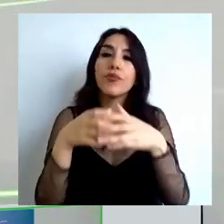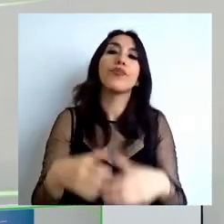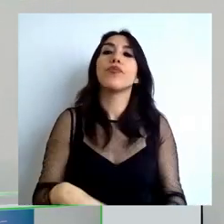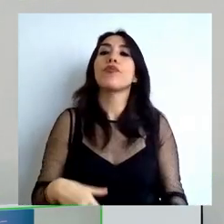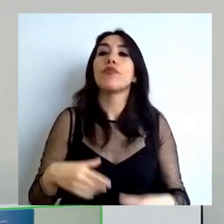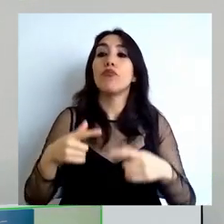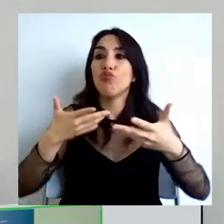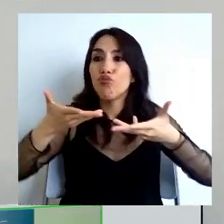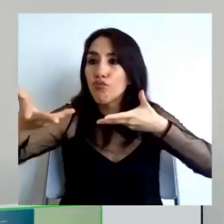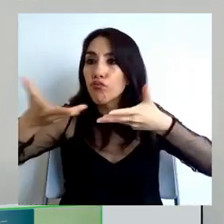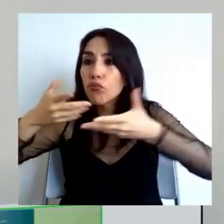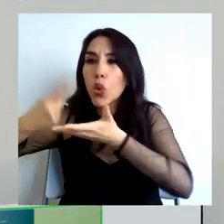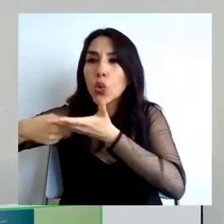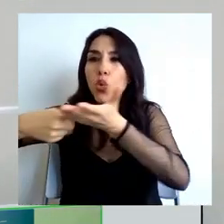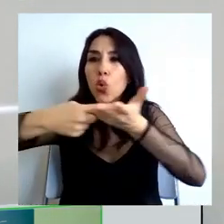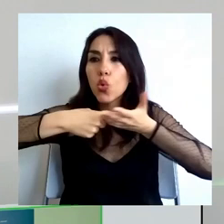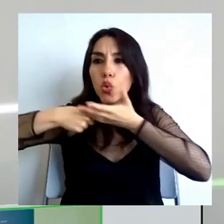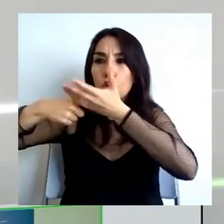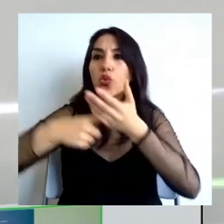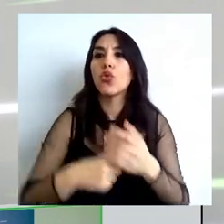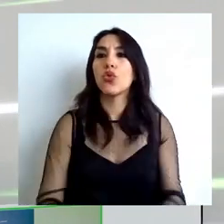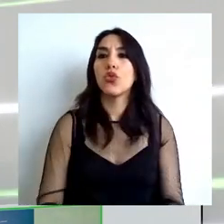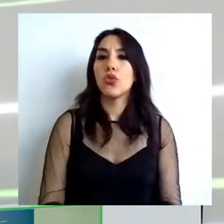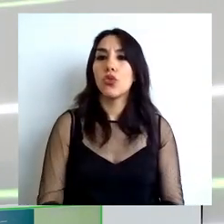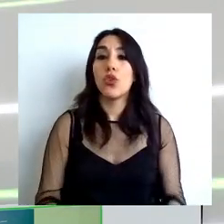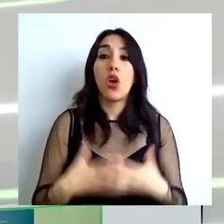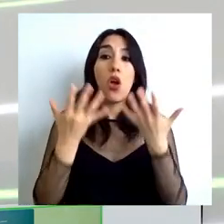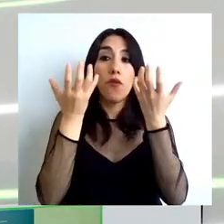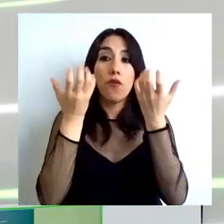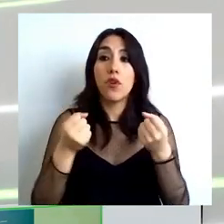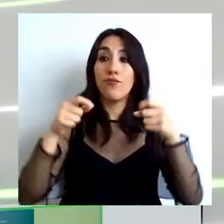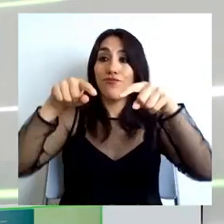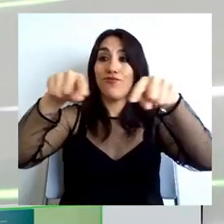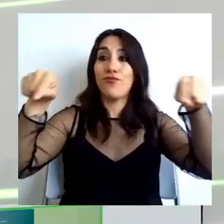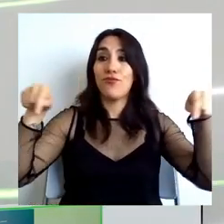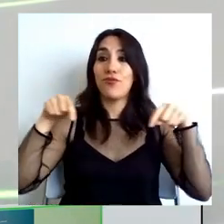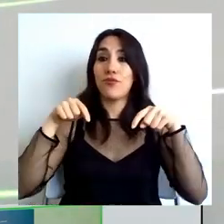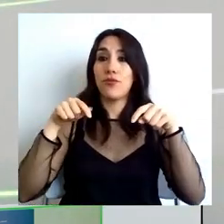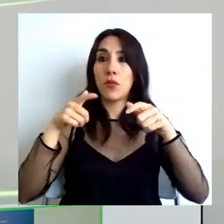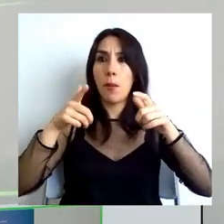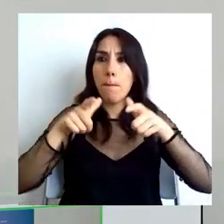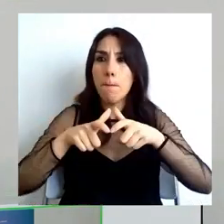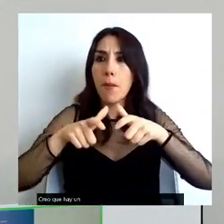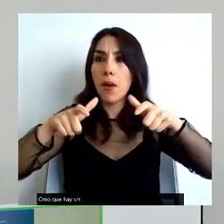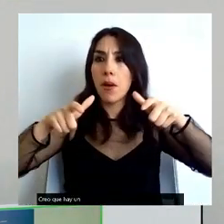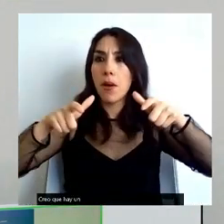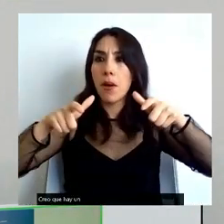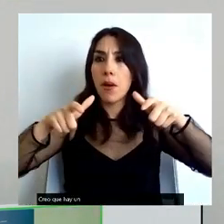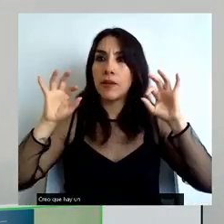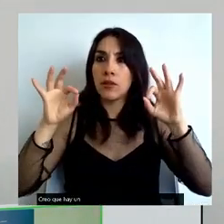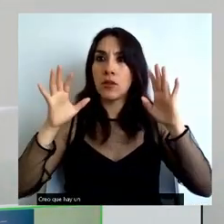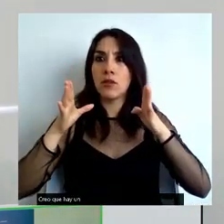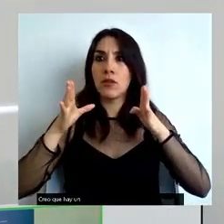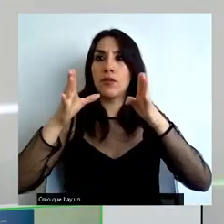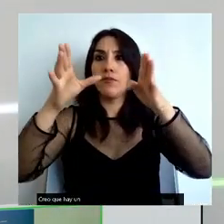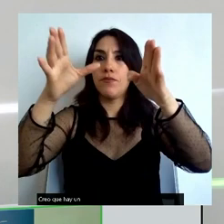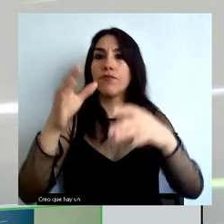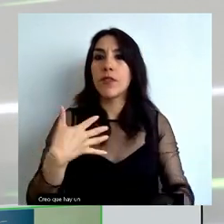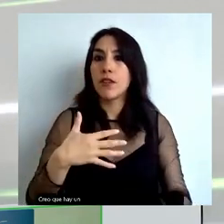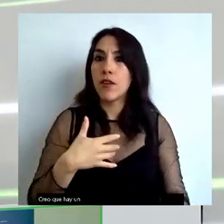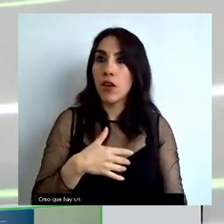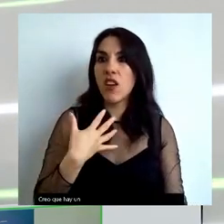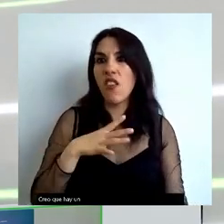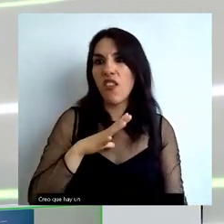companies' organizations. So there is a big space, a very big road